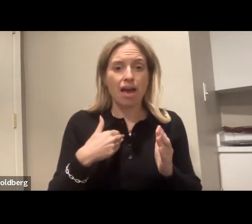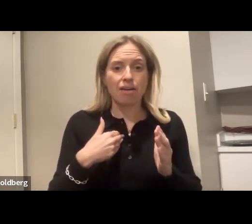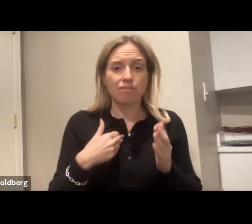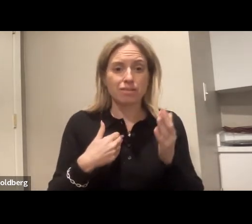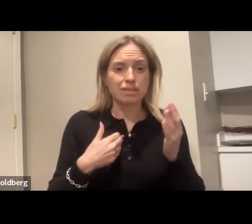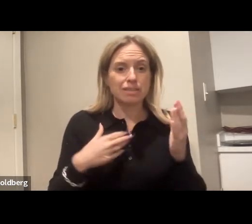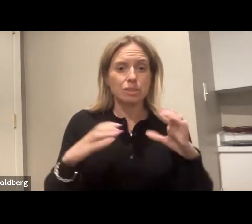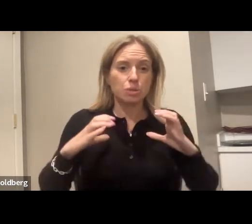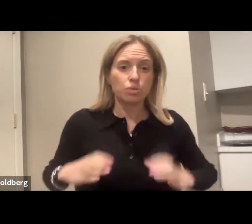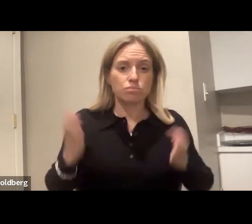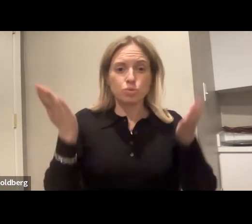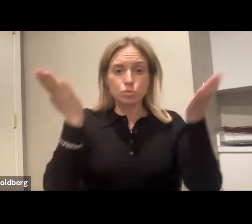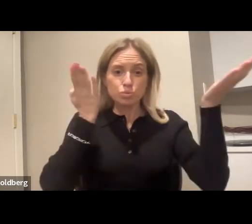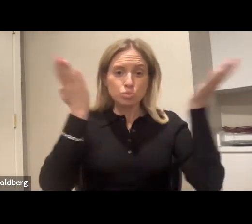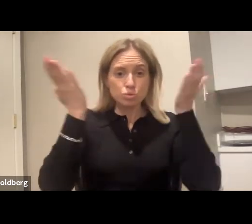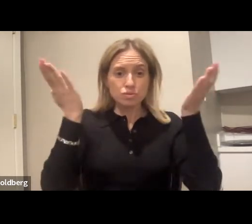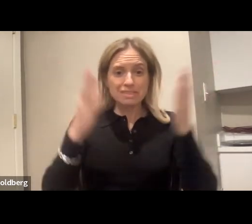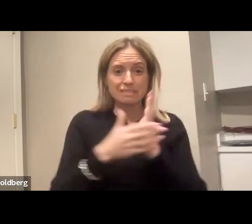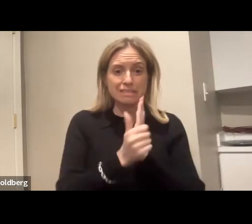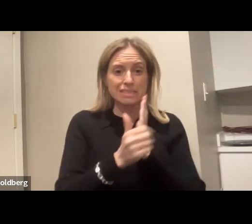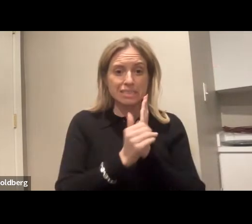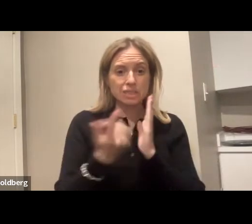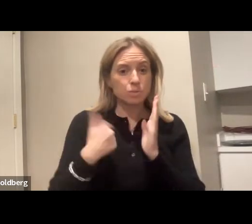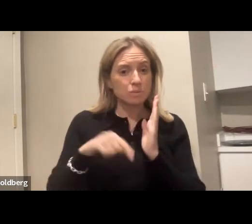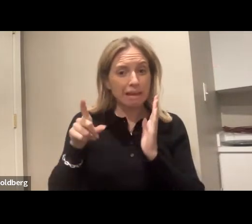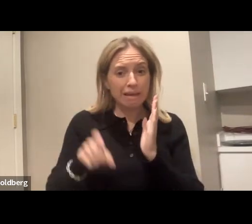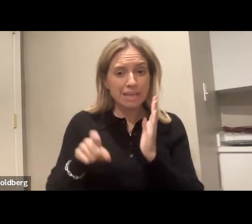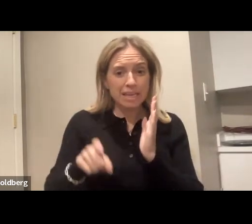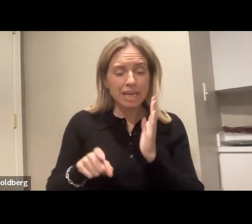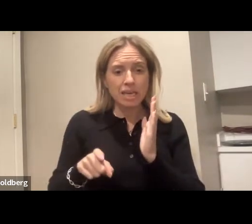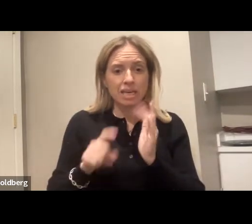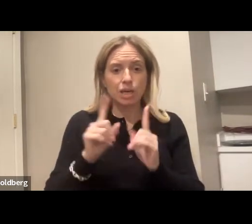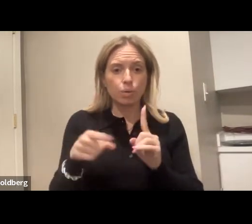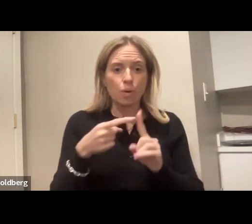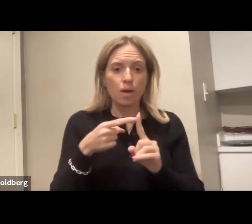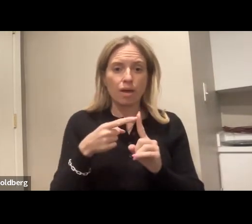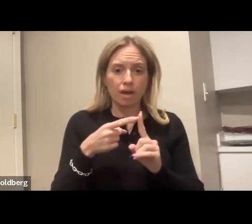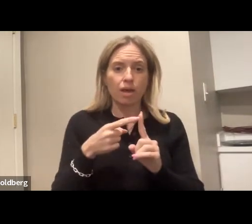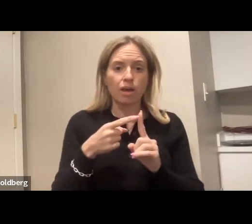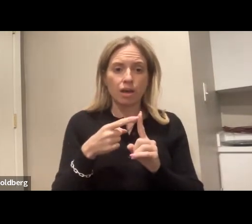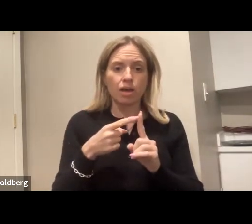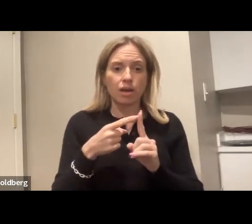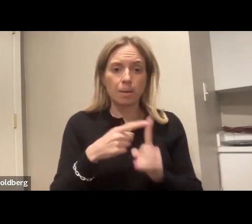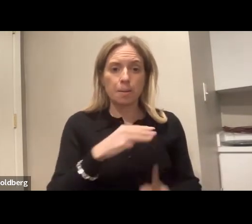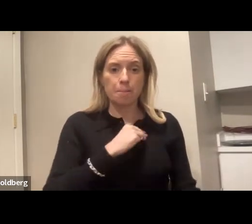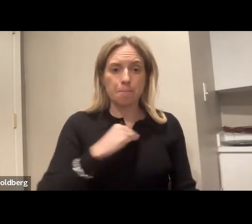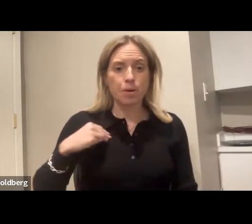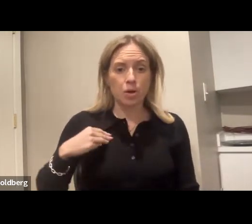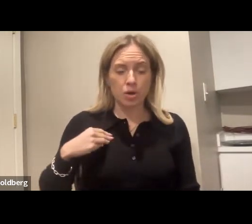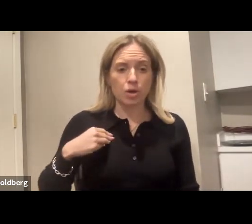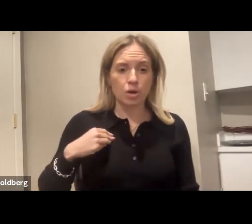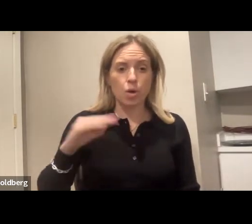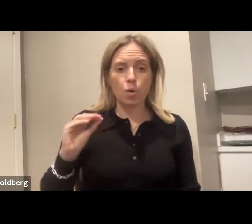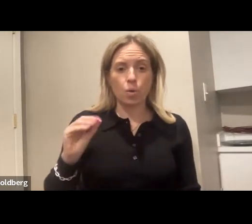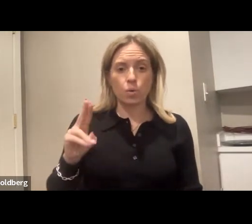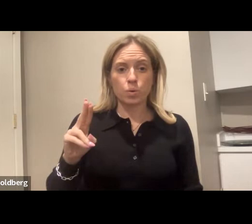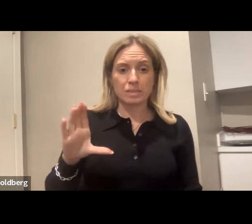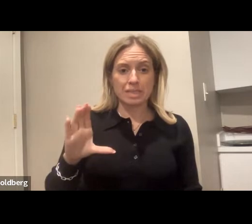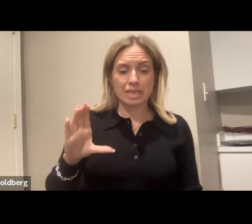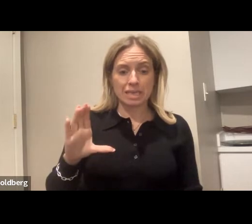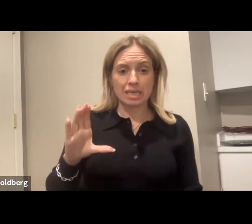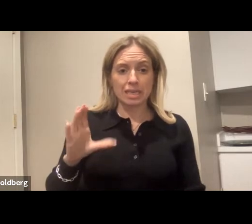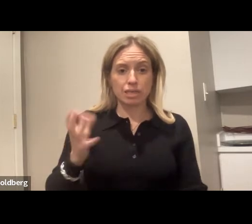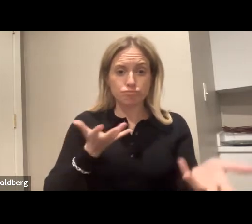service skills that we need. When every time that a member of the OUC